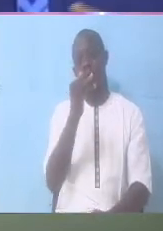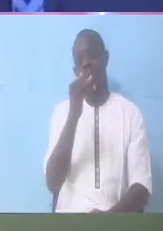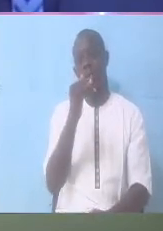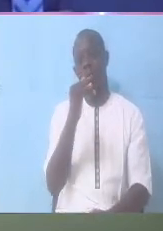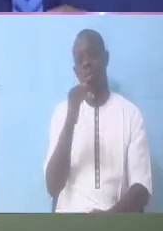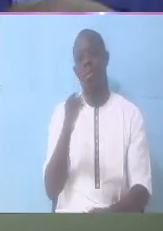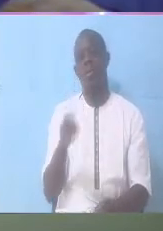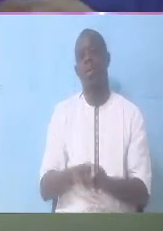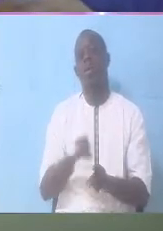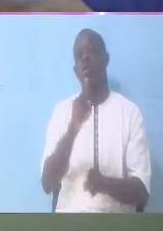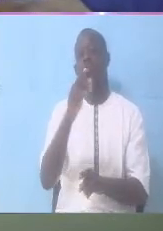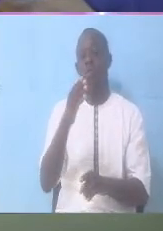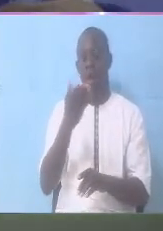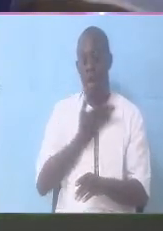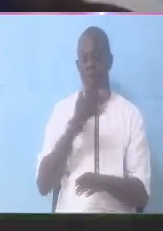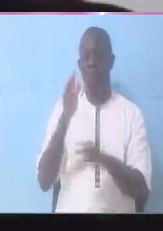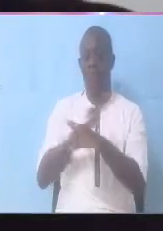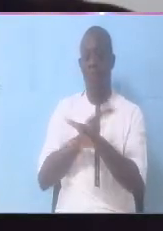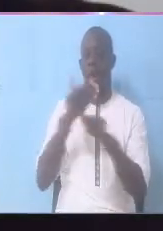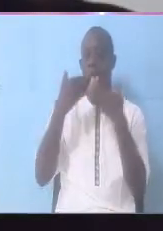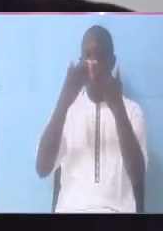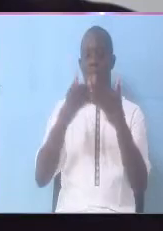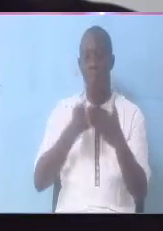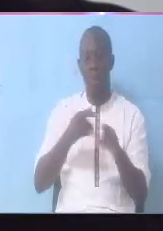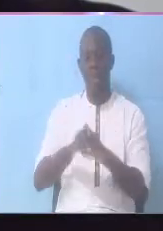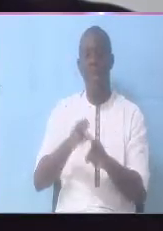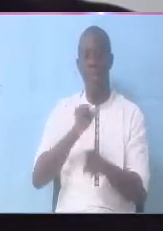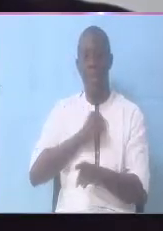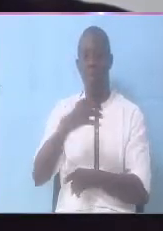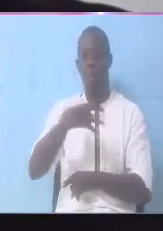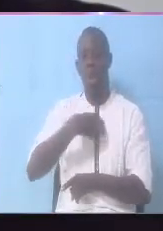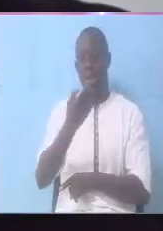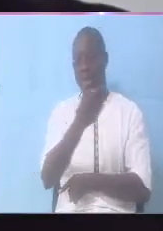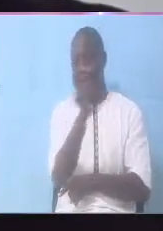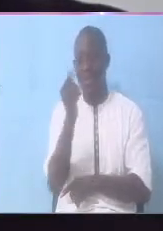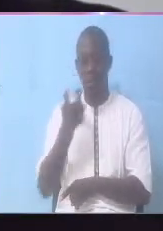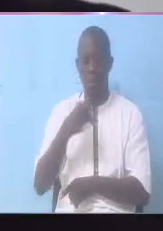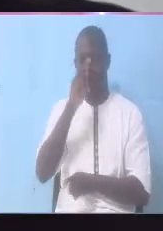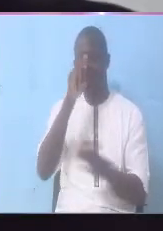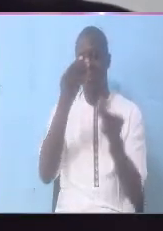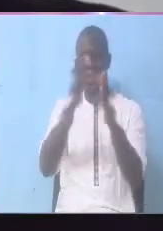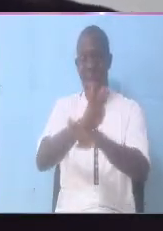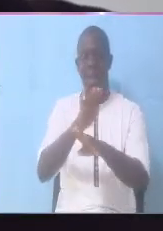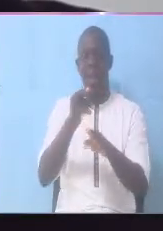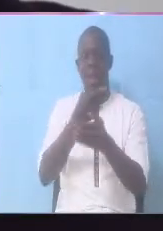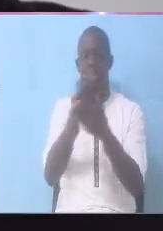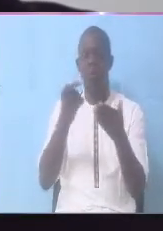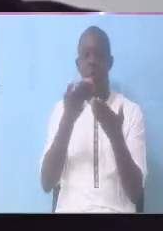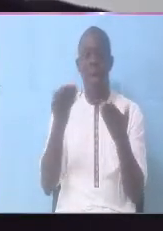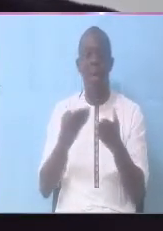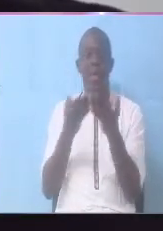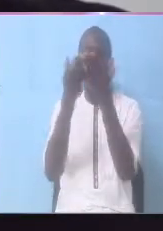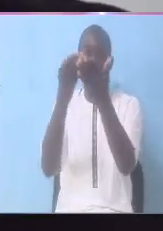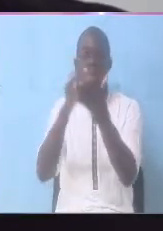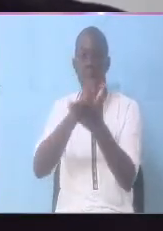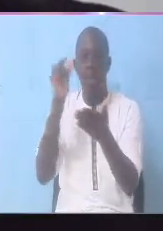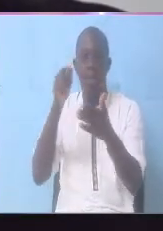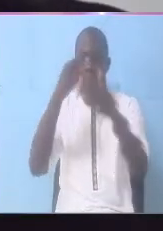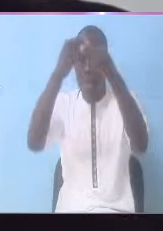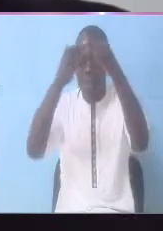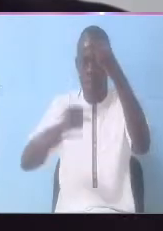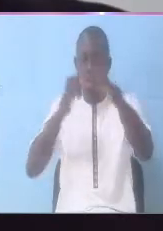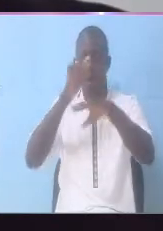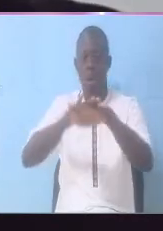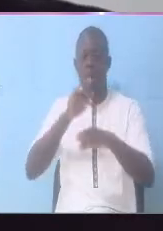You had previously told me that he wanted them dead. That's why he gave the names to his marabouts. And the